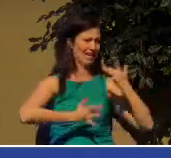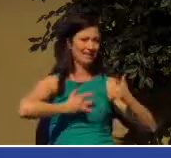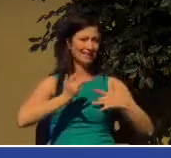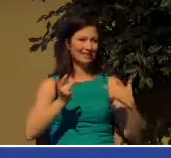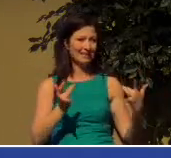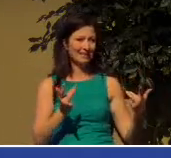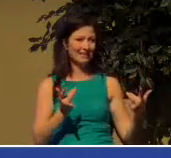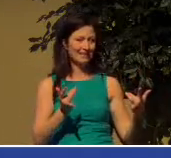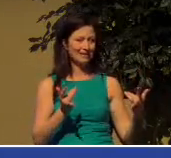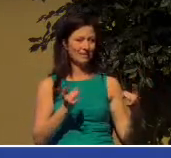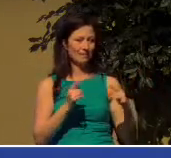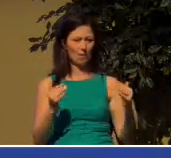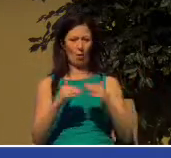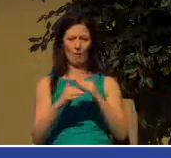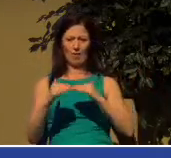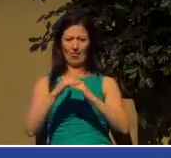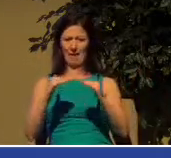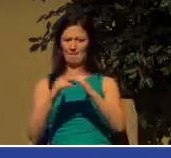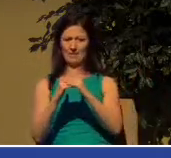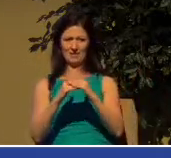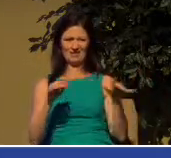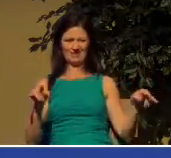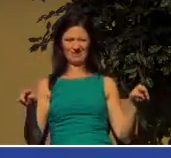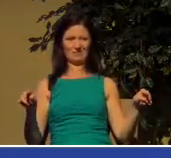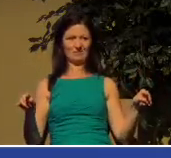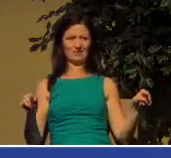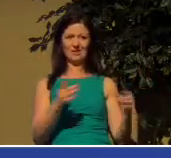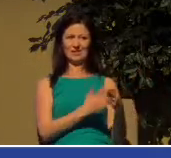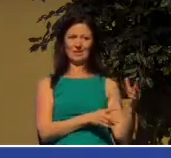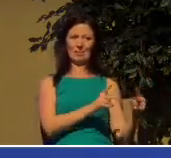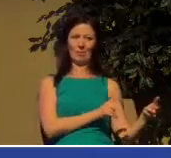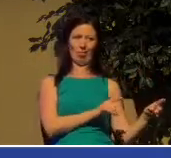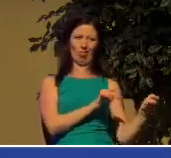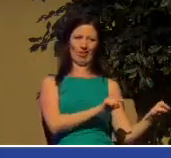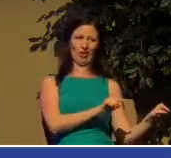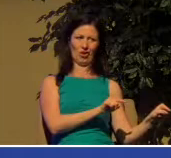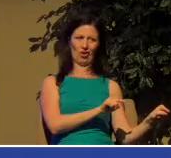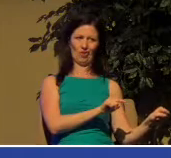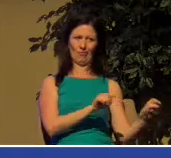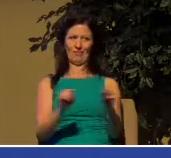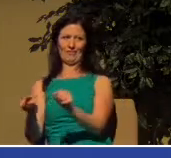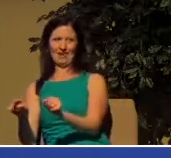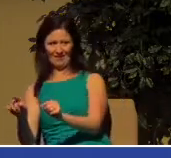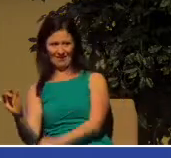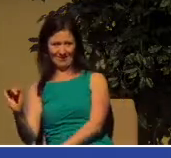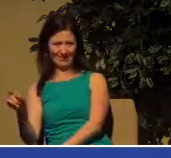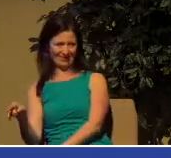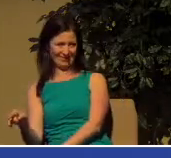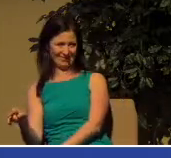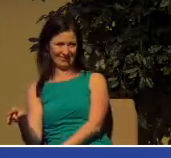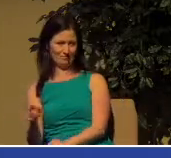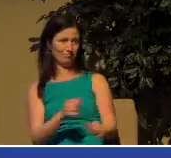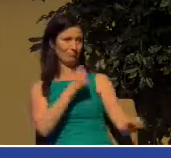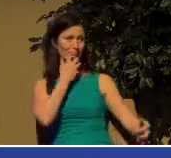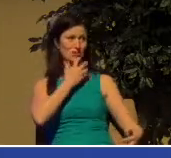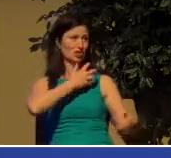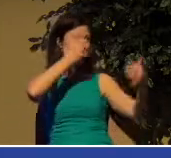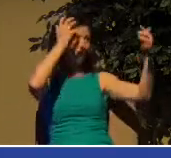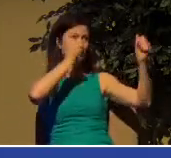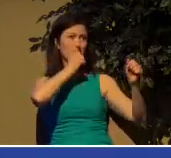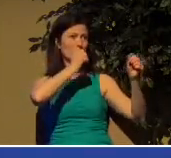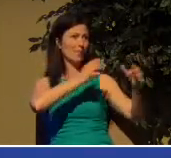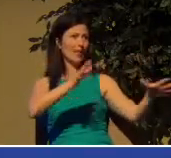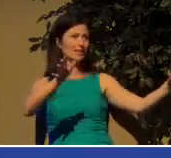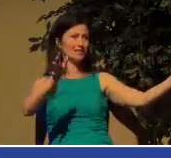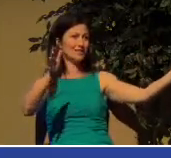considerable overlap between the two crowds, the crowd that shouted, "Blessed is he who comes in the name of the Lord," and the crowd